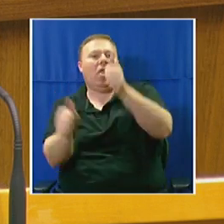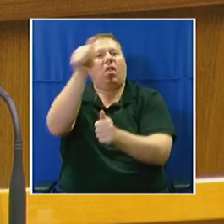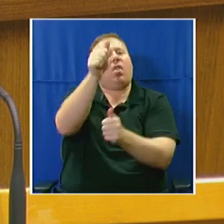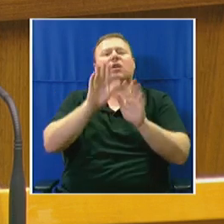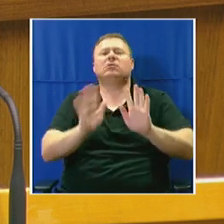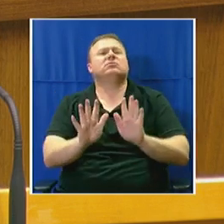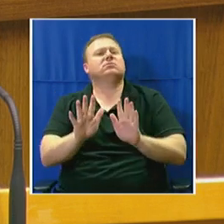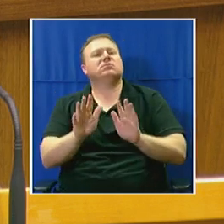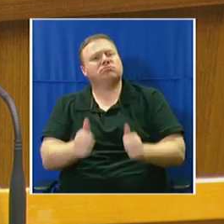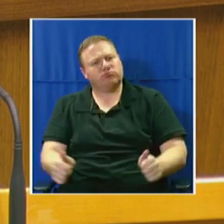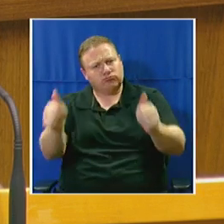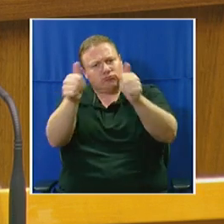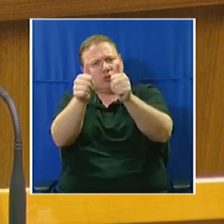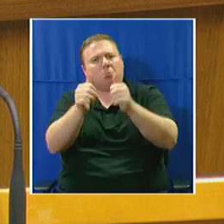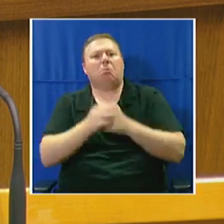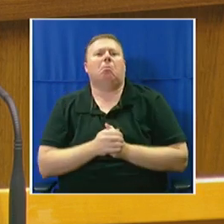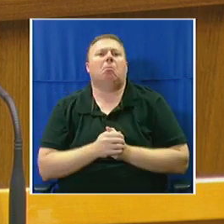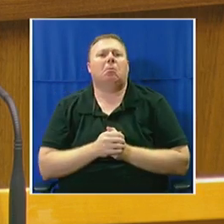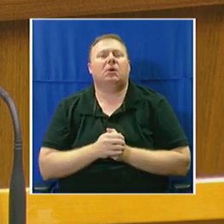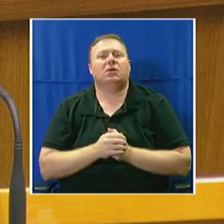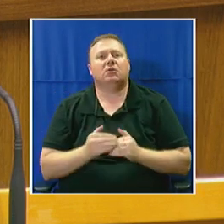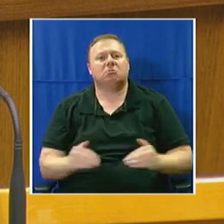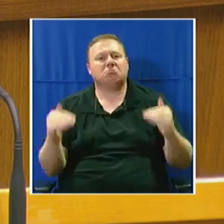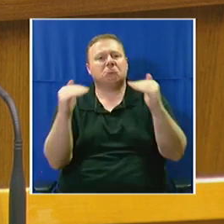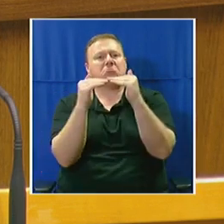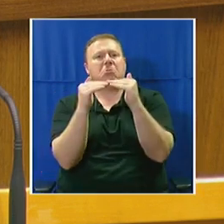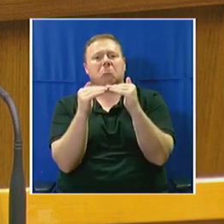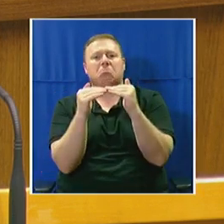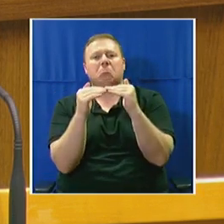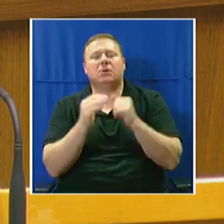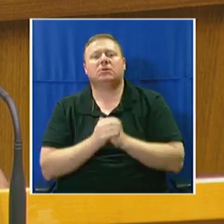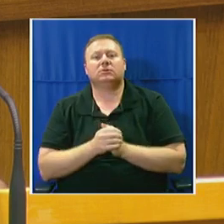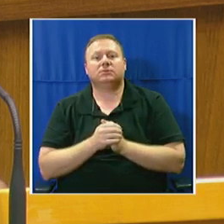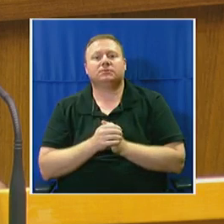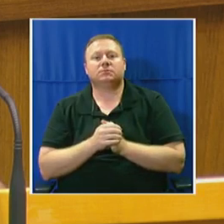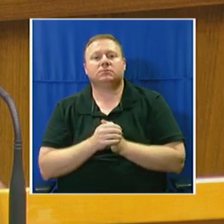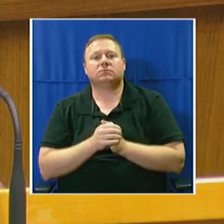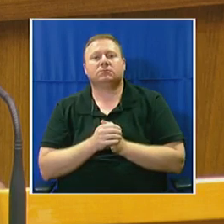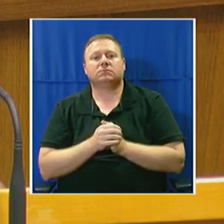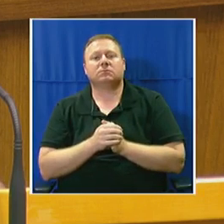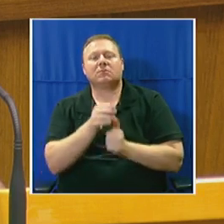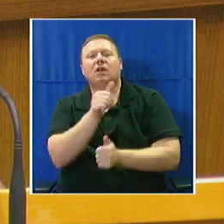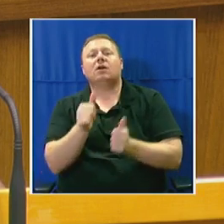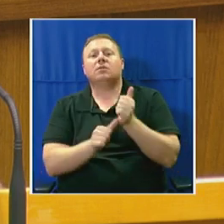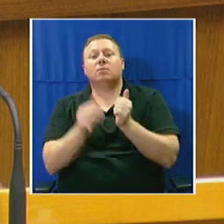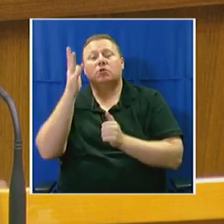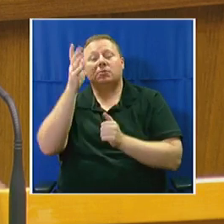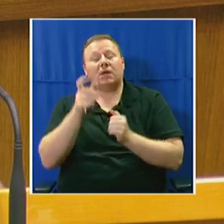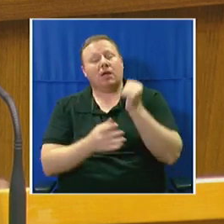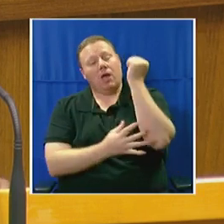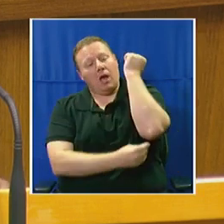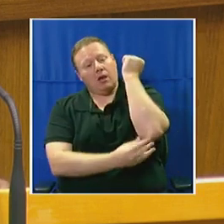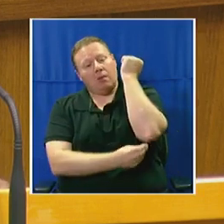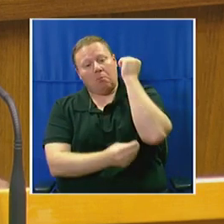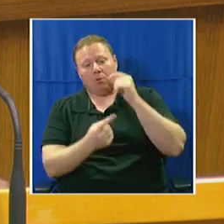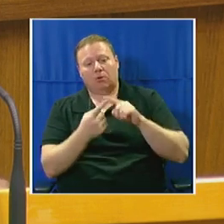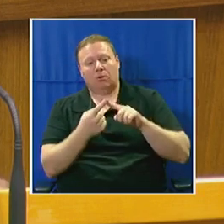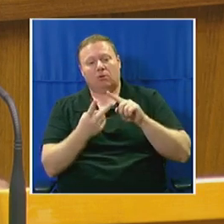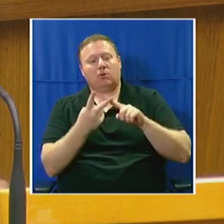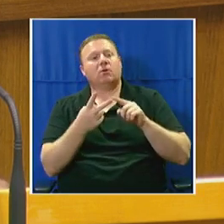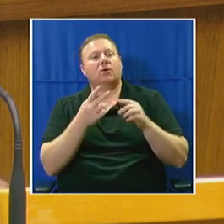children and women patriarch Deputy speaker is one issue that should be looked into no one should be